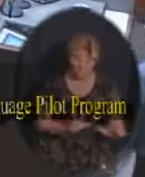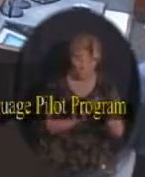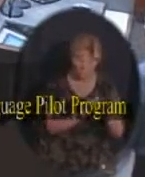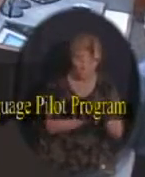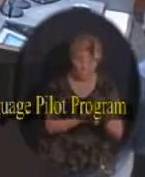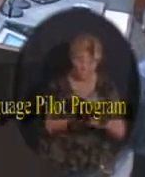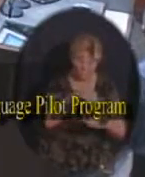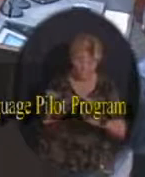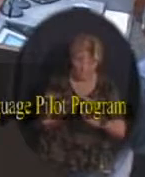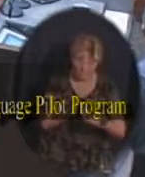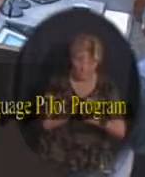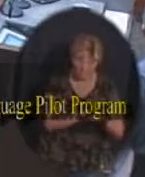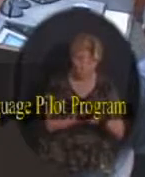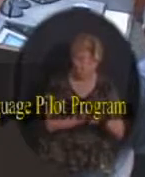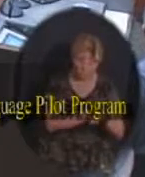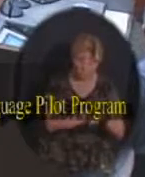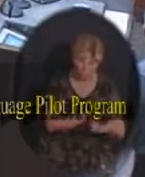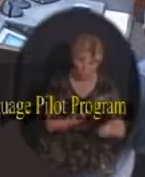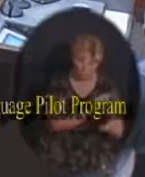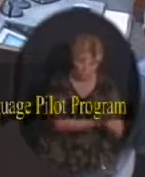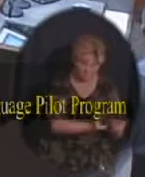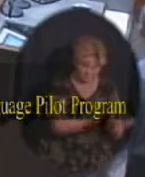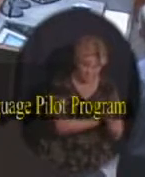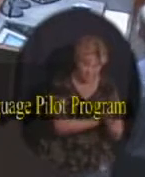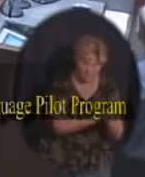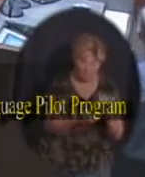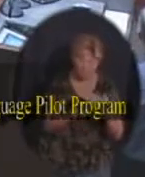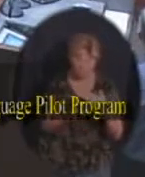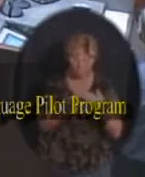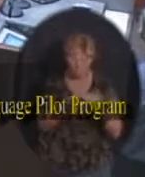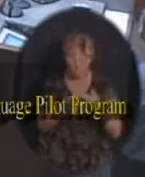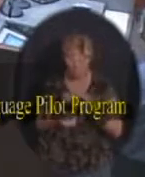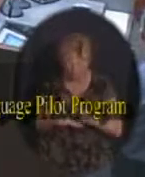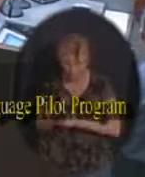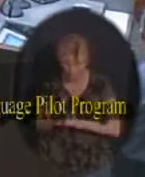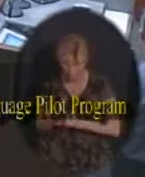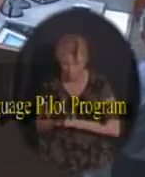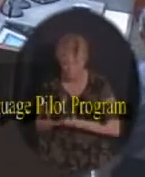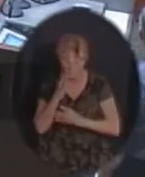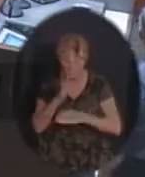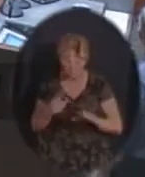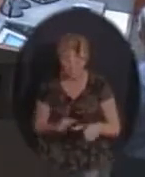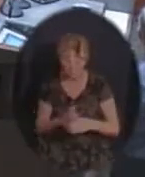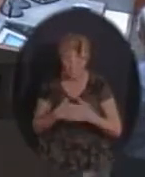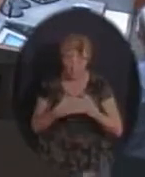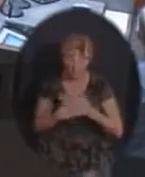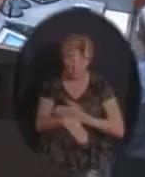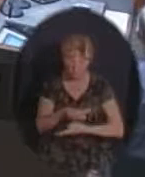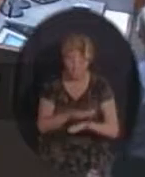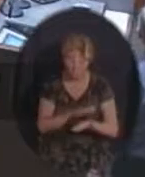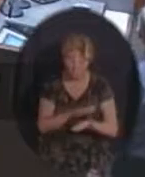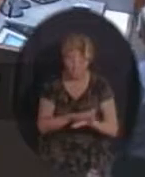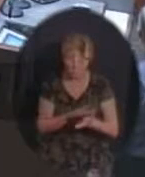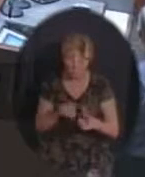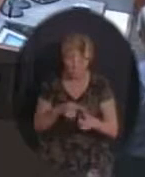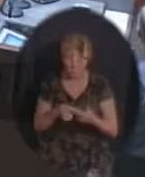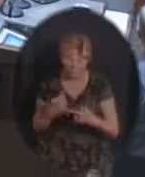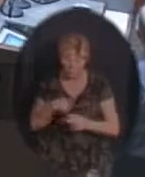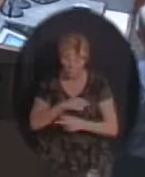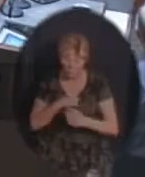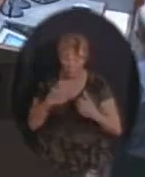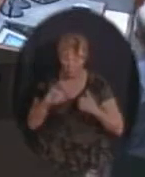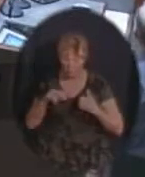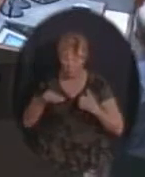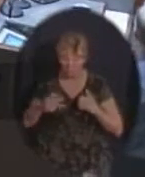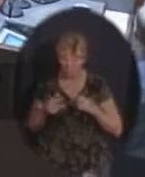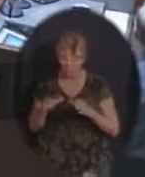We got kids that are going to be doing it after the, on a voluntary basis, and we've got kids that are not going to be doing it. So we got a vast opportunity to look